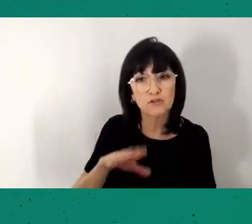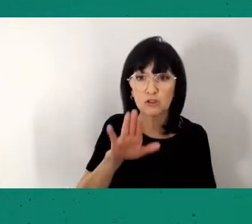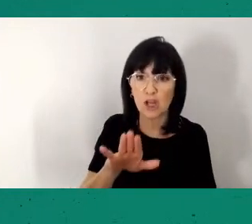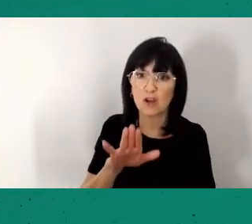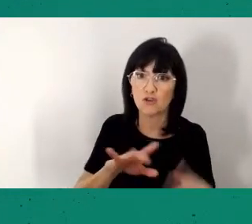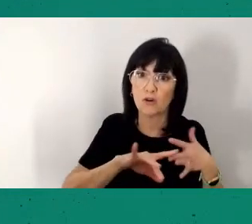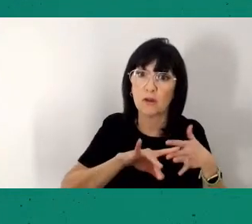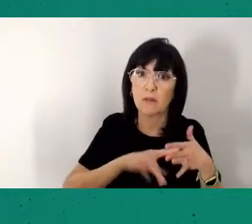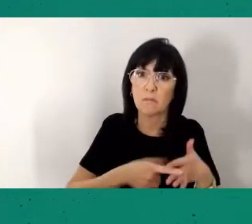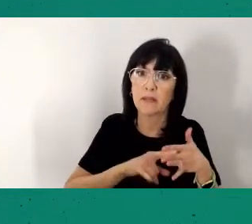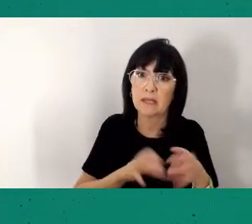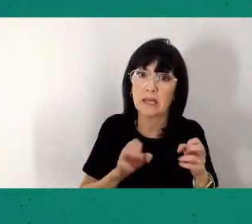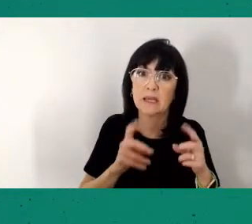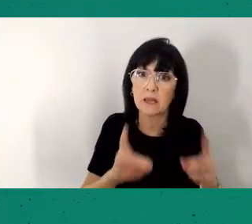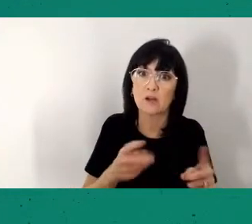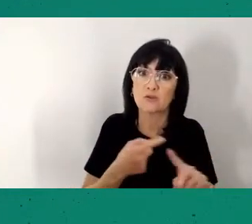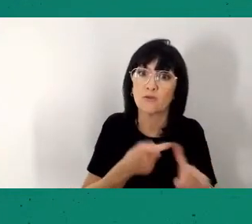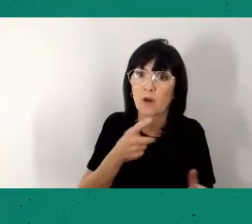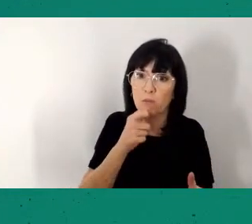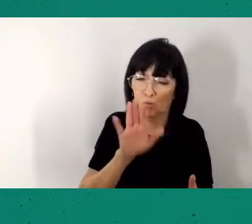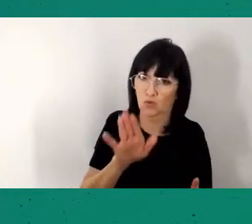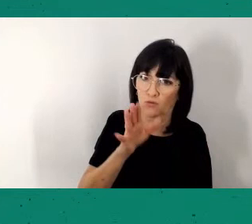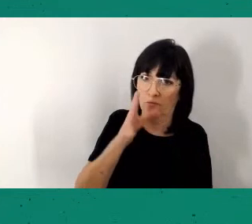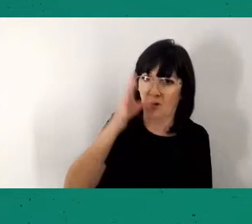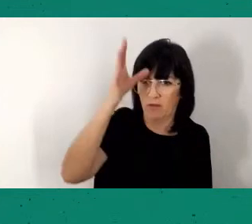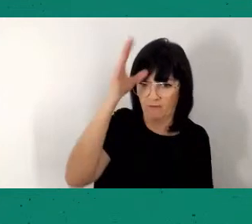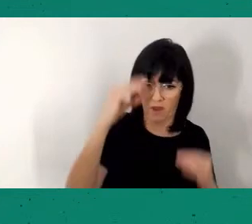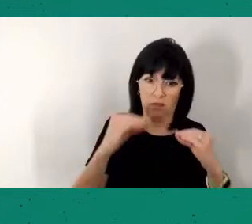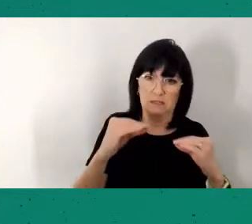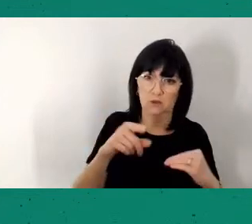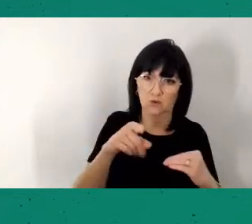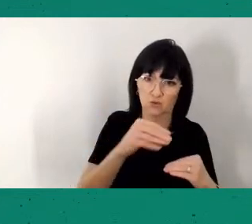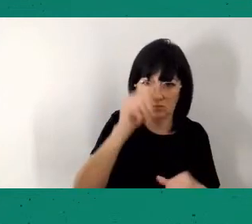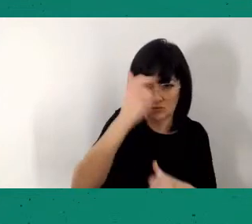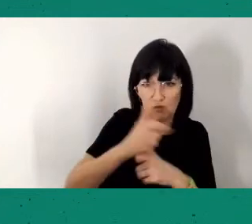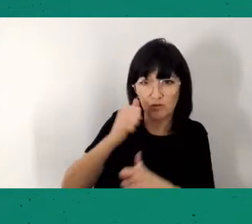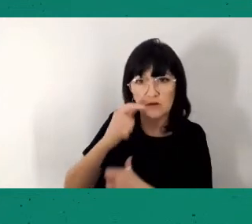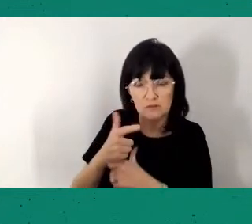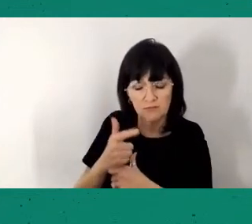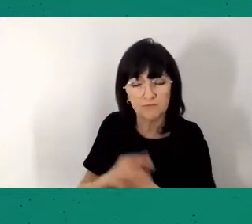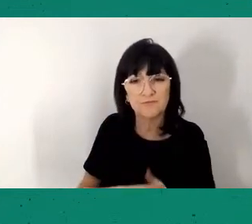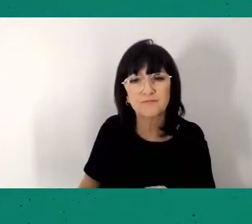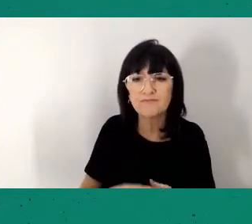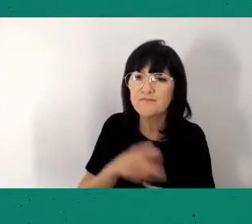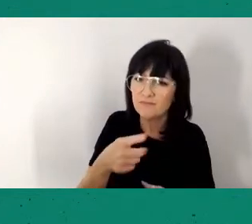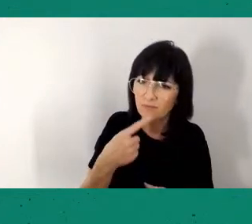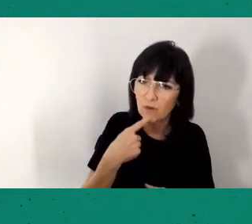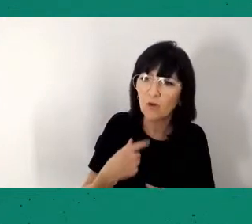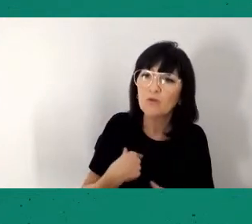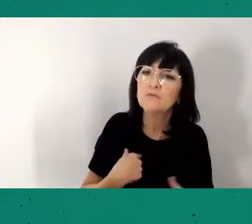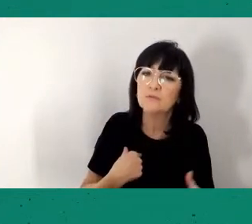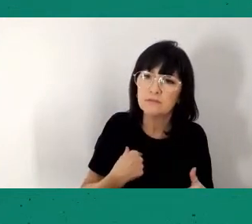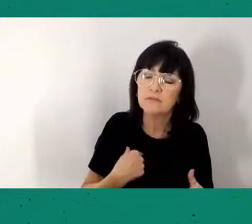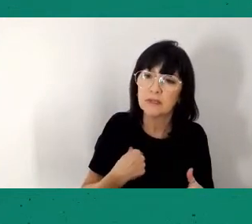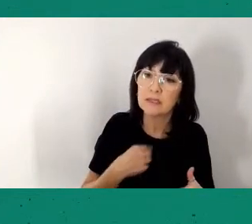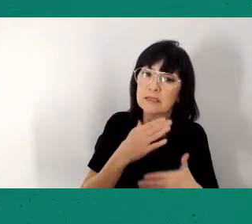them. And I've heard you say that in some ways, what you got, even with